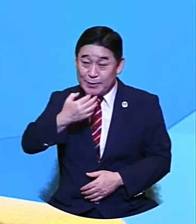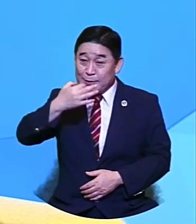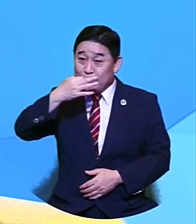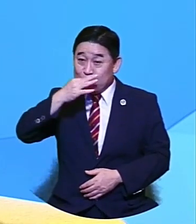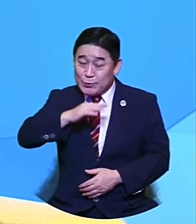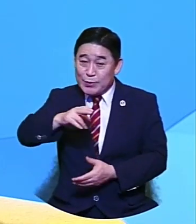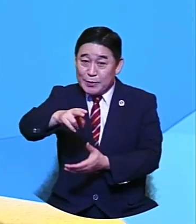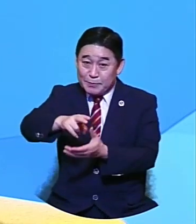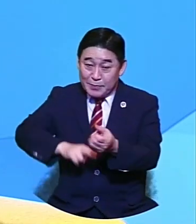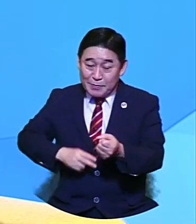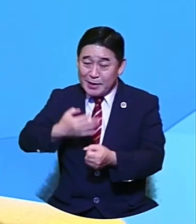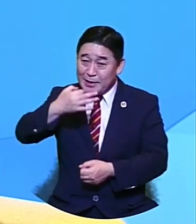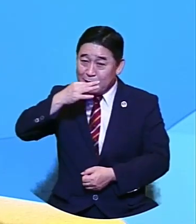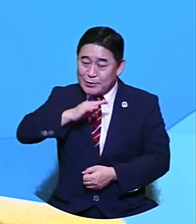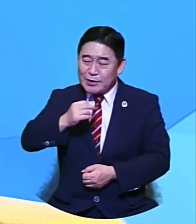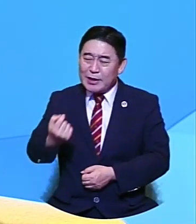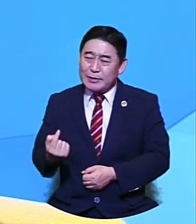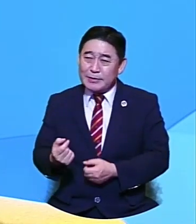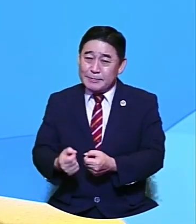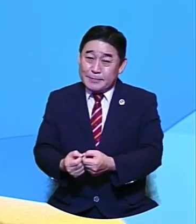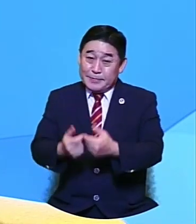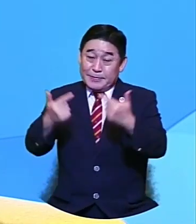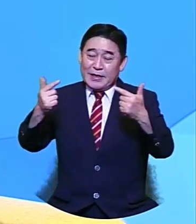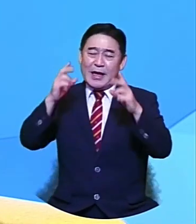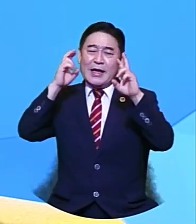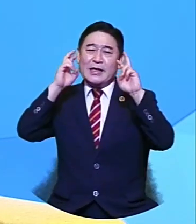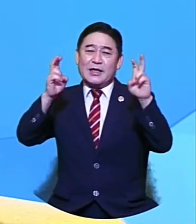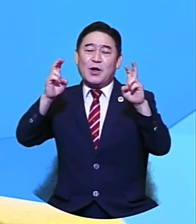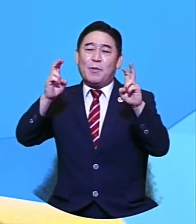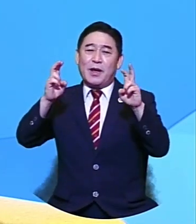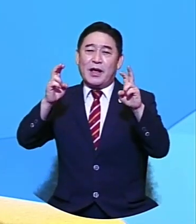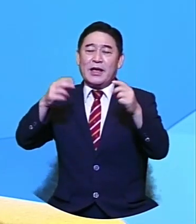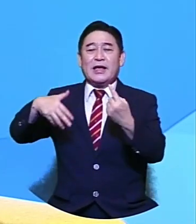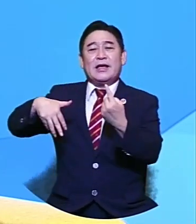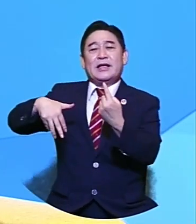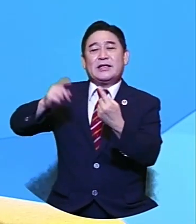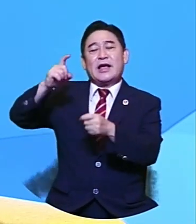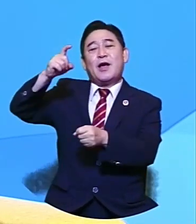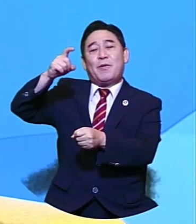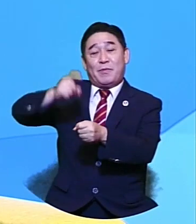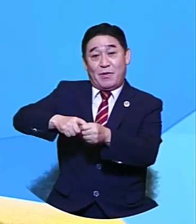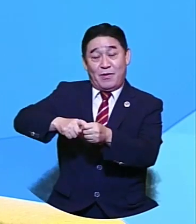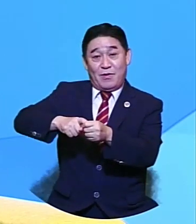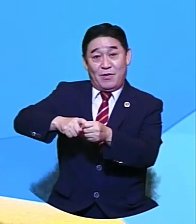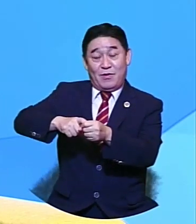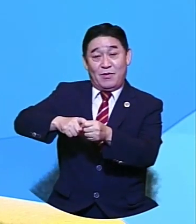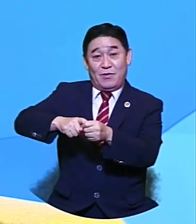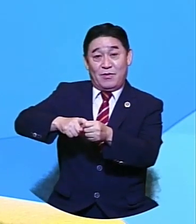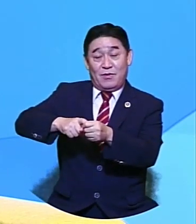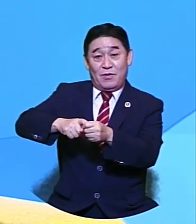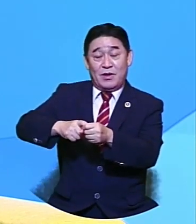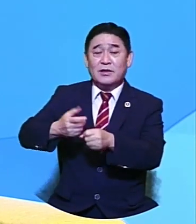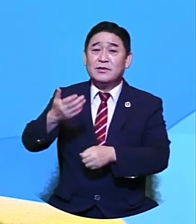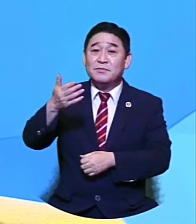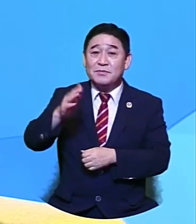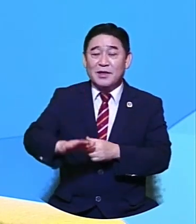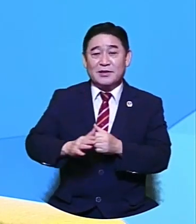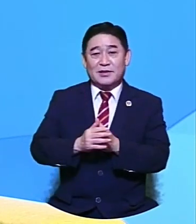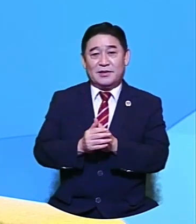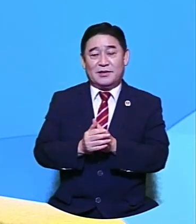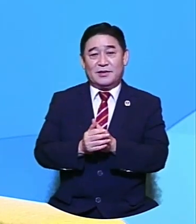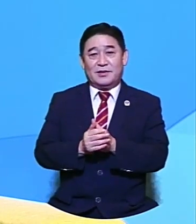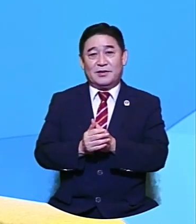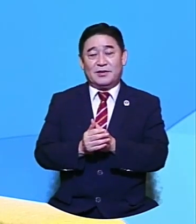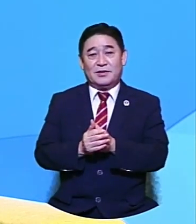of target of the business activities done by the enterprises. But sometimes that we can persuade